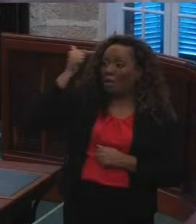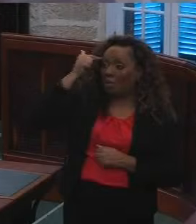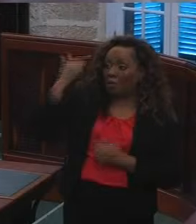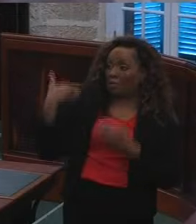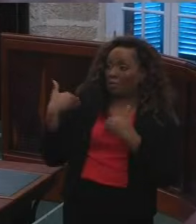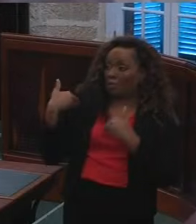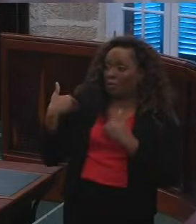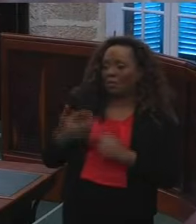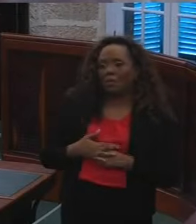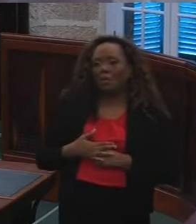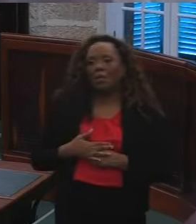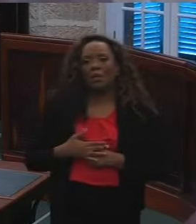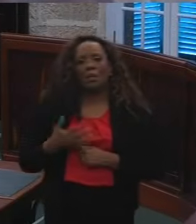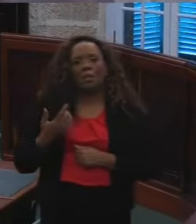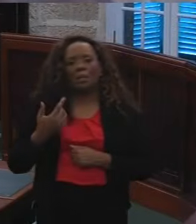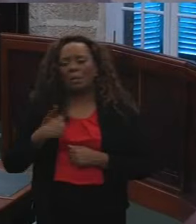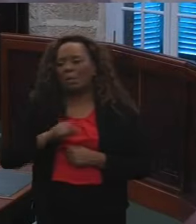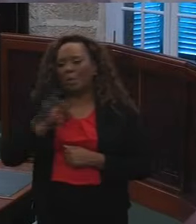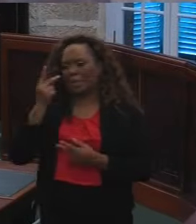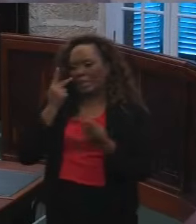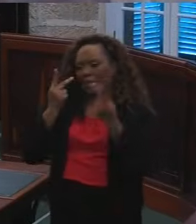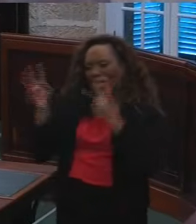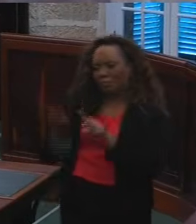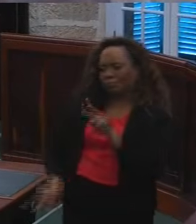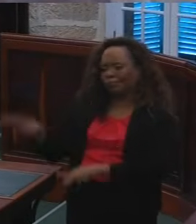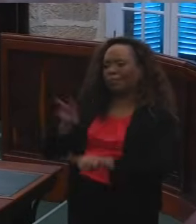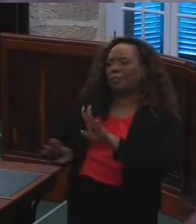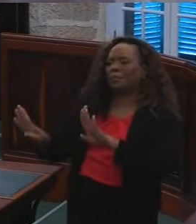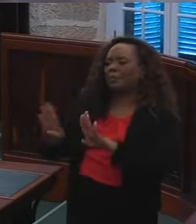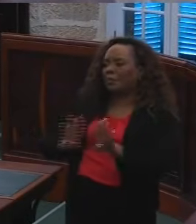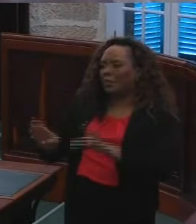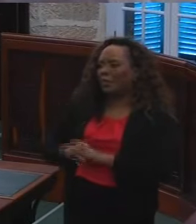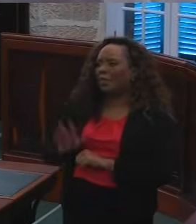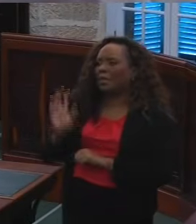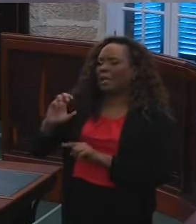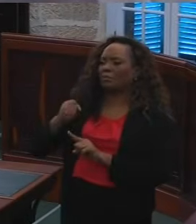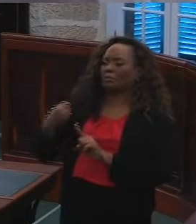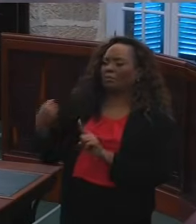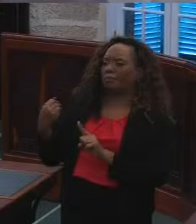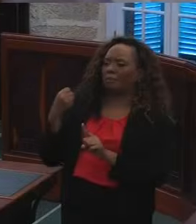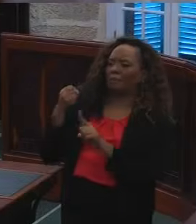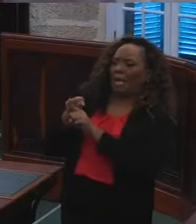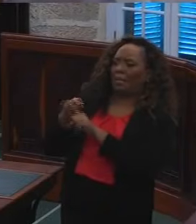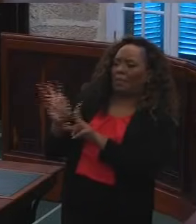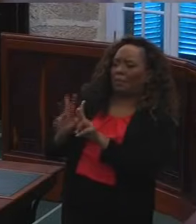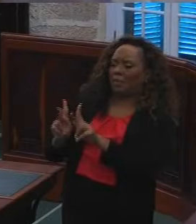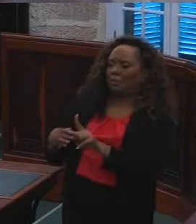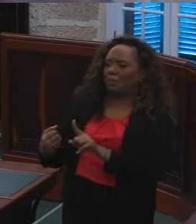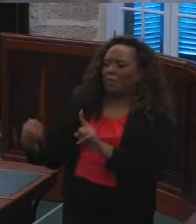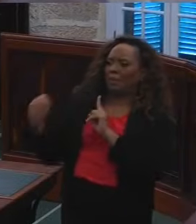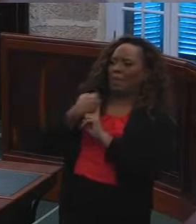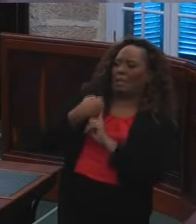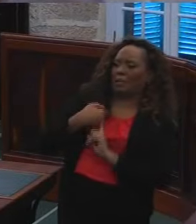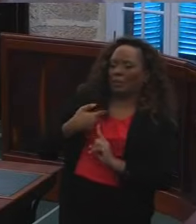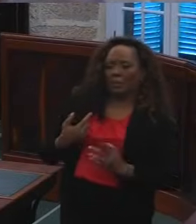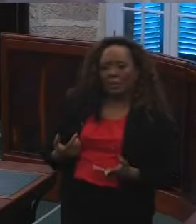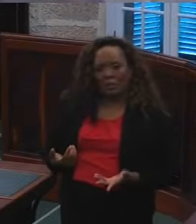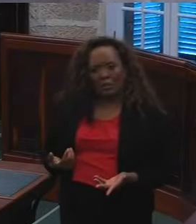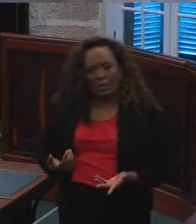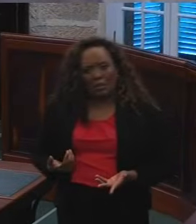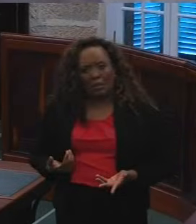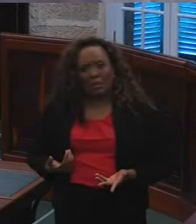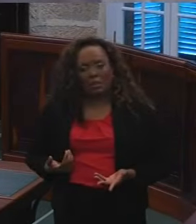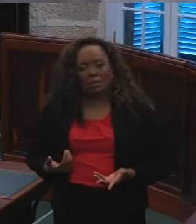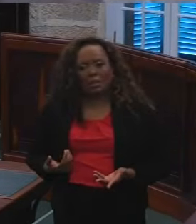that miscreant behavior, irrespective of it affects us in a social way, psychological way, emotive way,